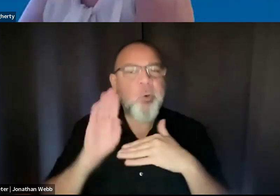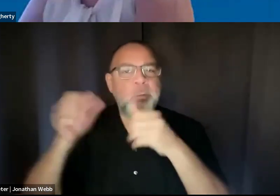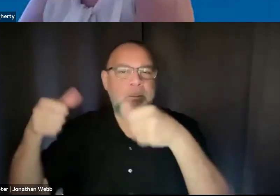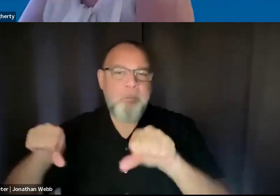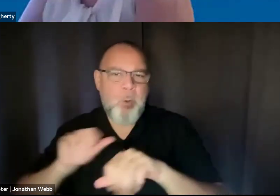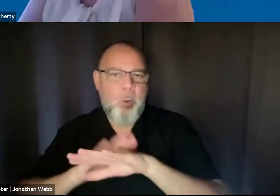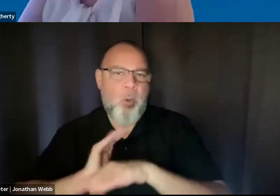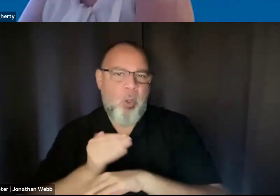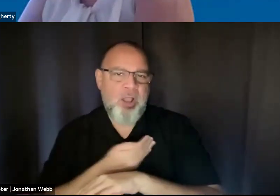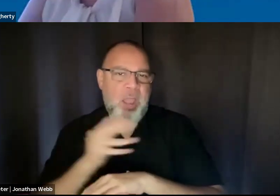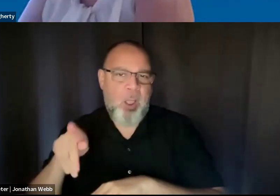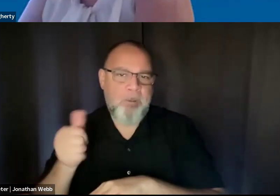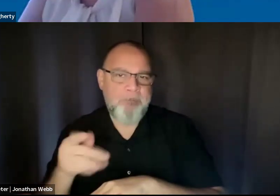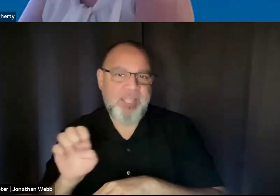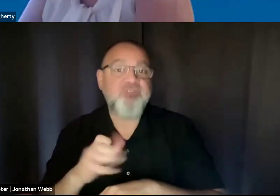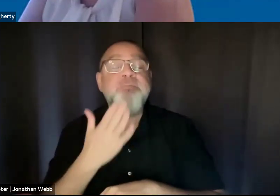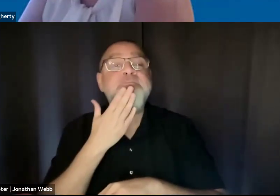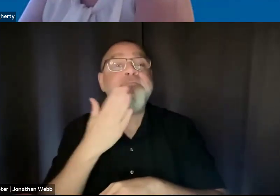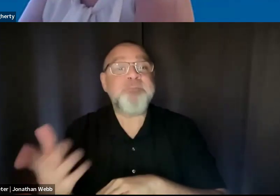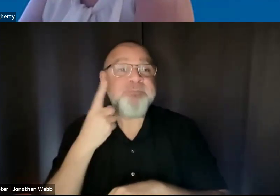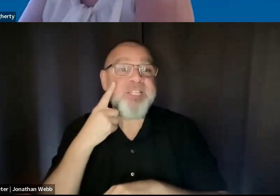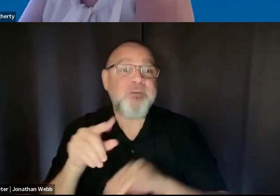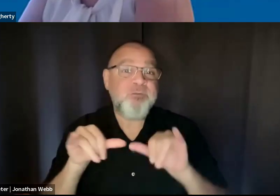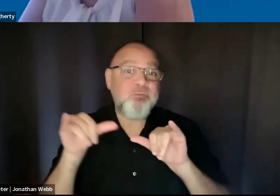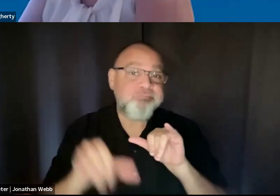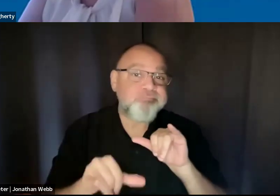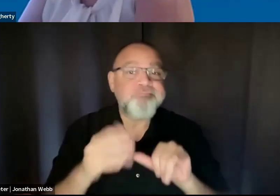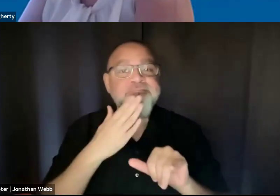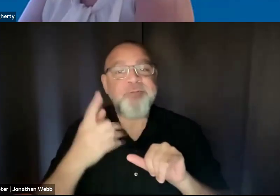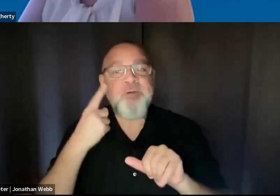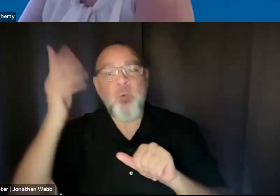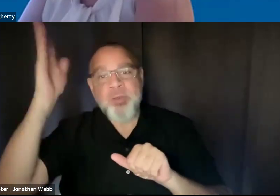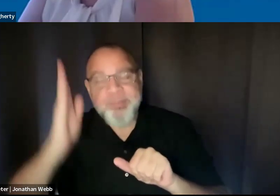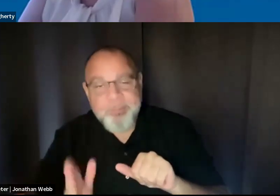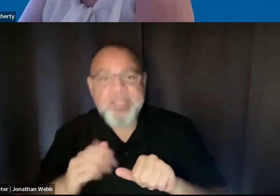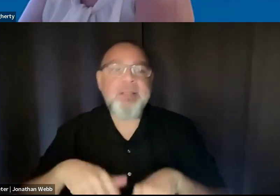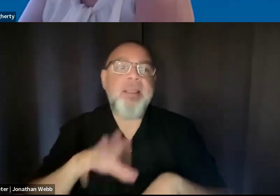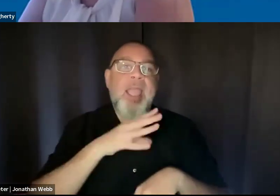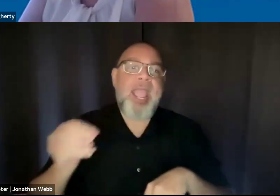thank you again for hanging out with us. Thank you to all of our speakers and our